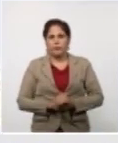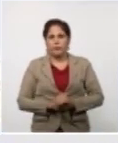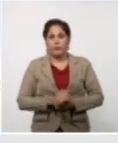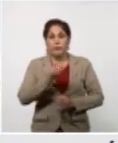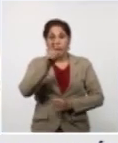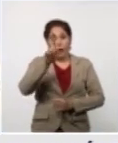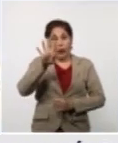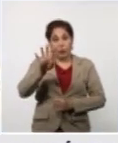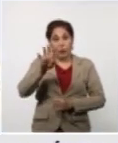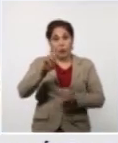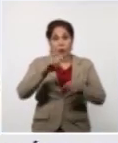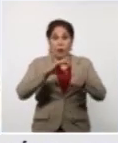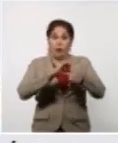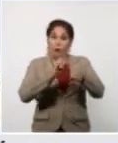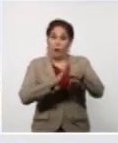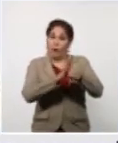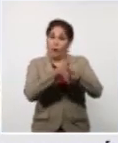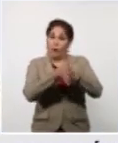are Cuban.